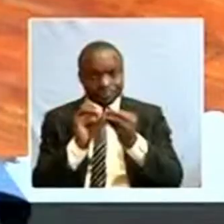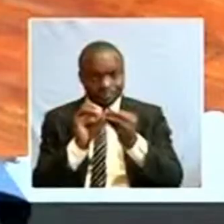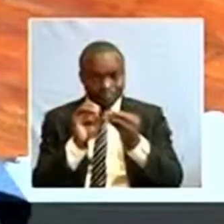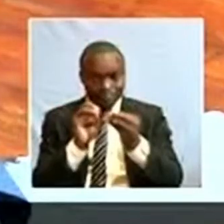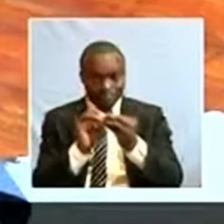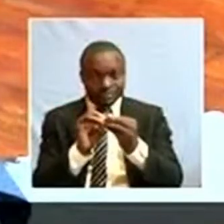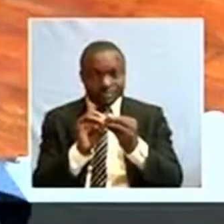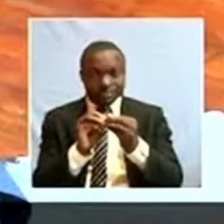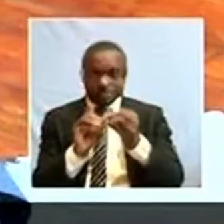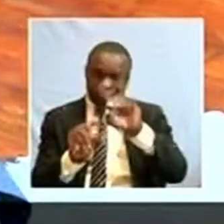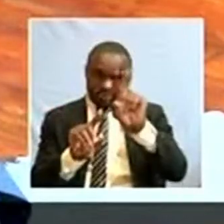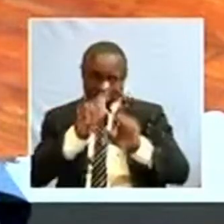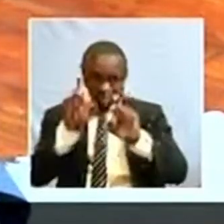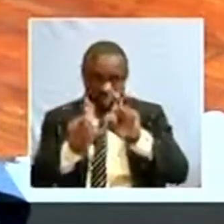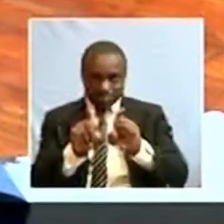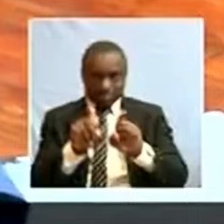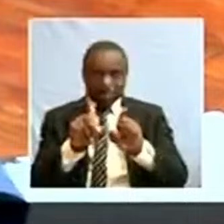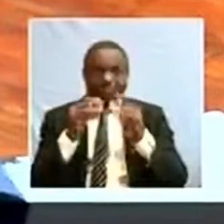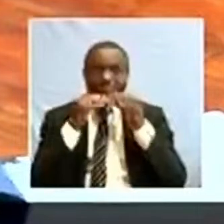your presentation. Thank you.